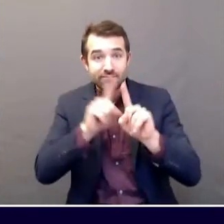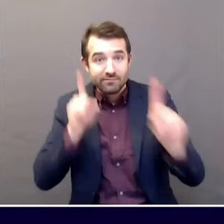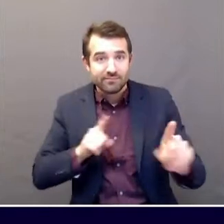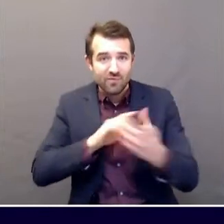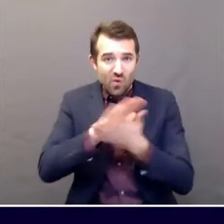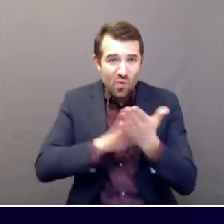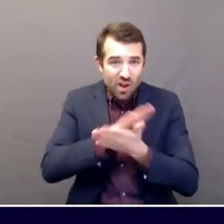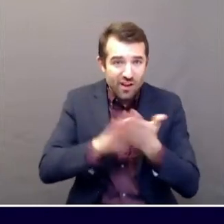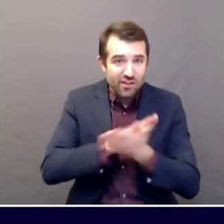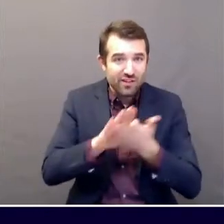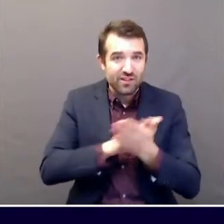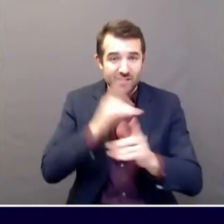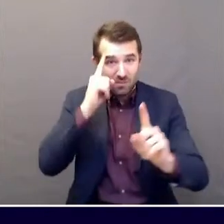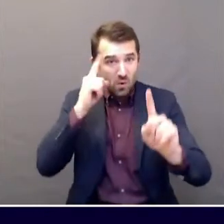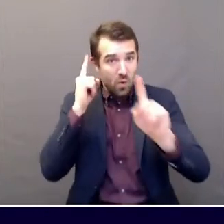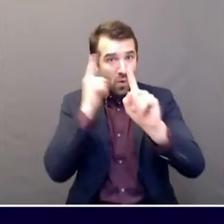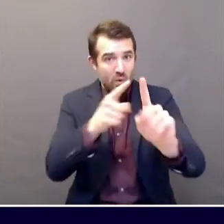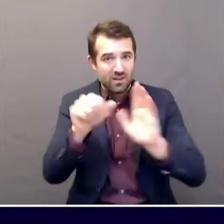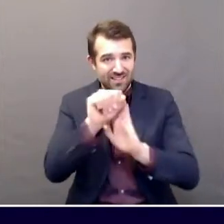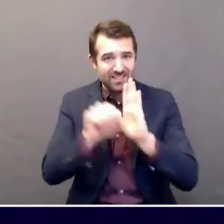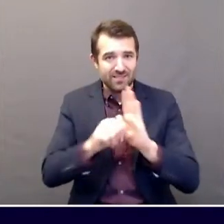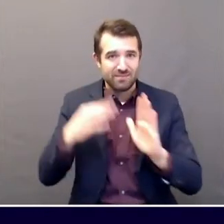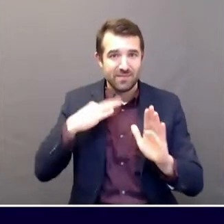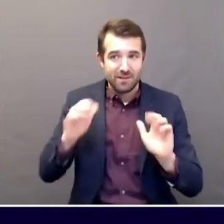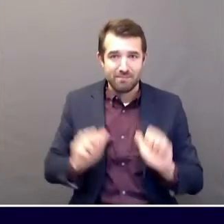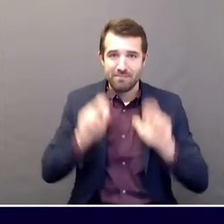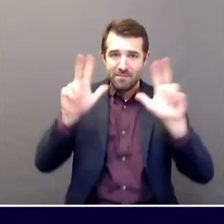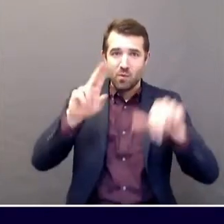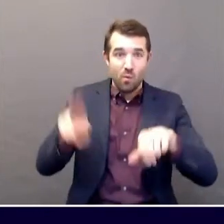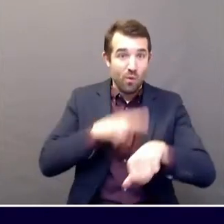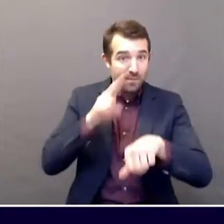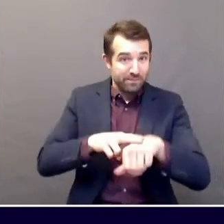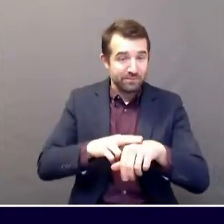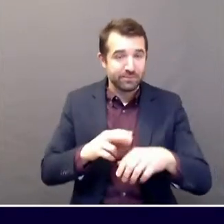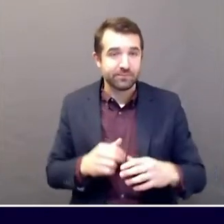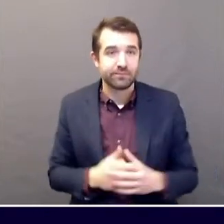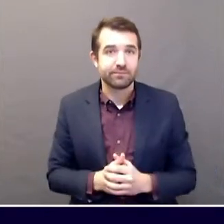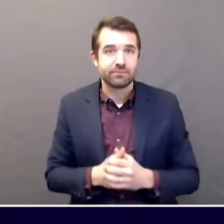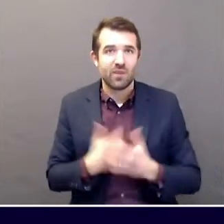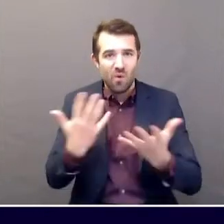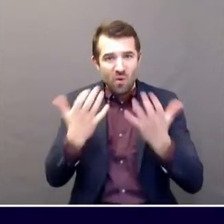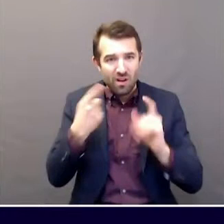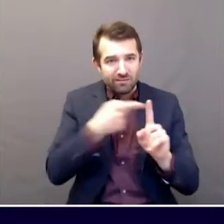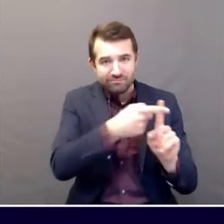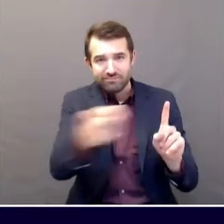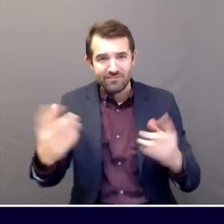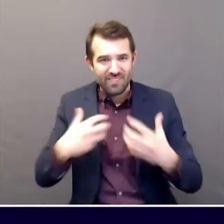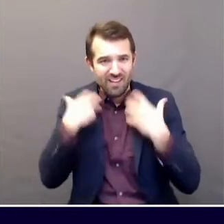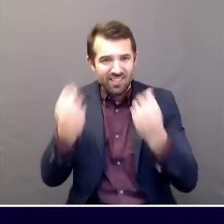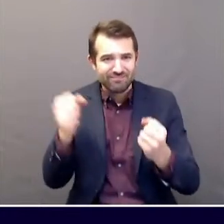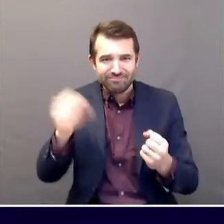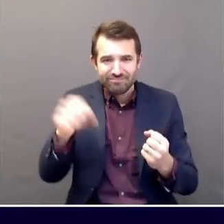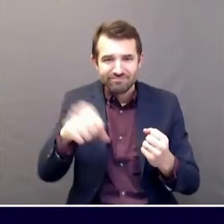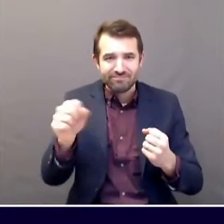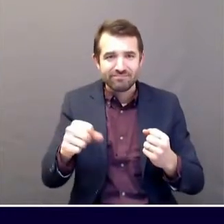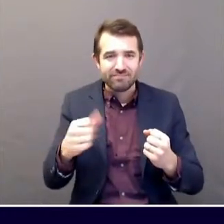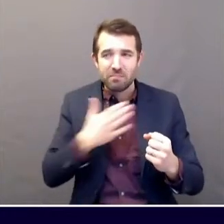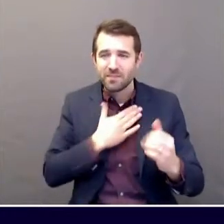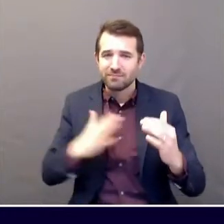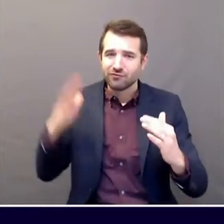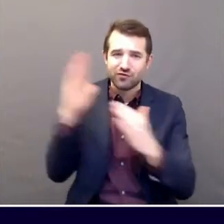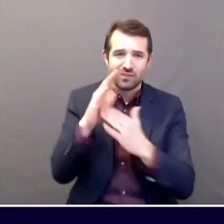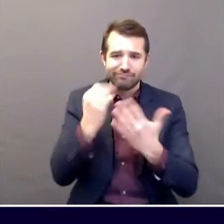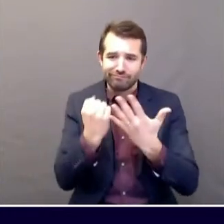normal all the faster. We want Maine people to be healthy, of course. It's the highest goal we have and